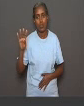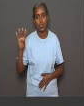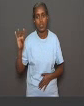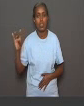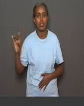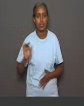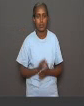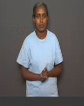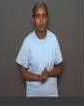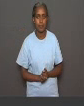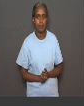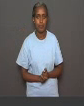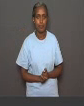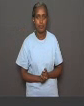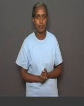6,329.4048.